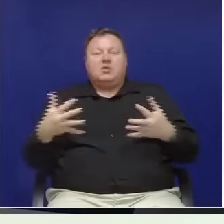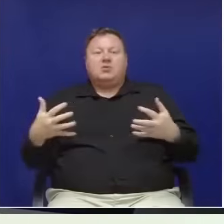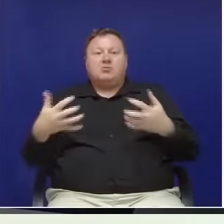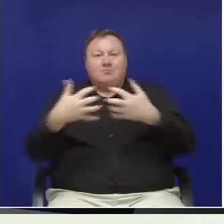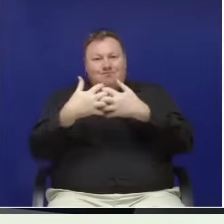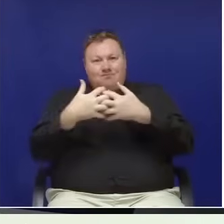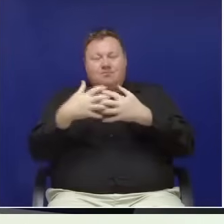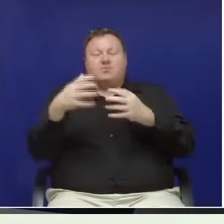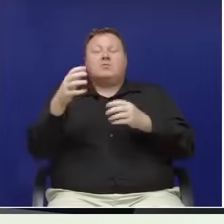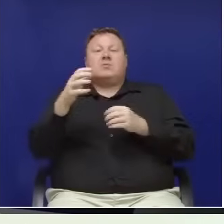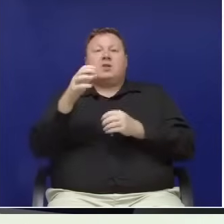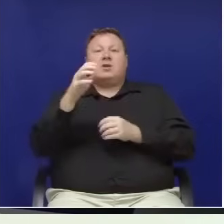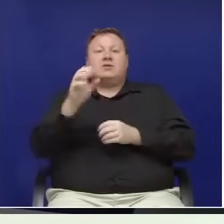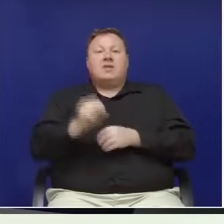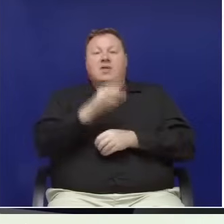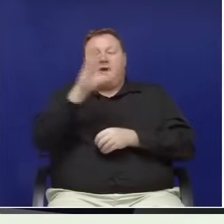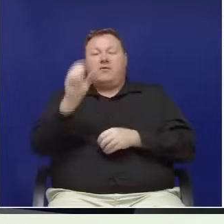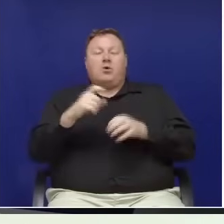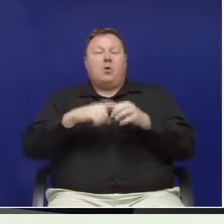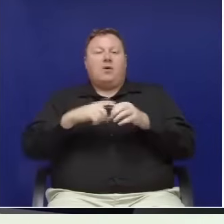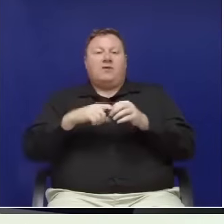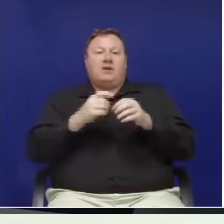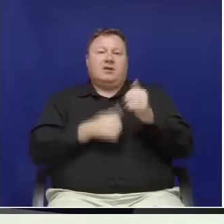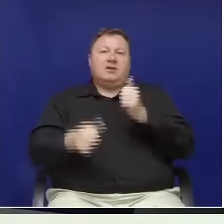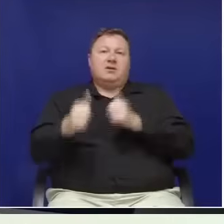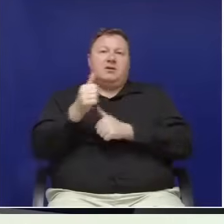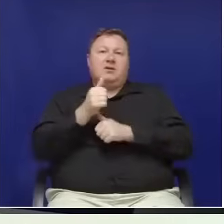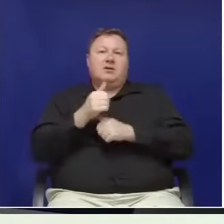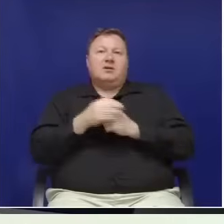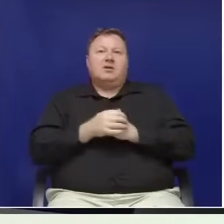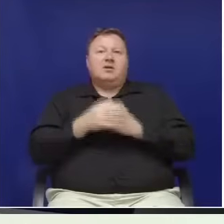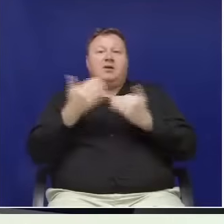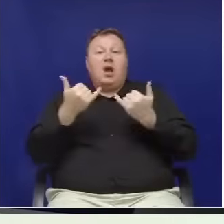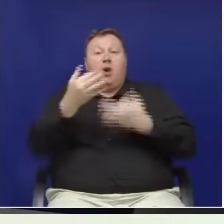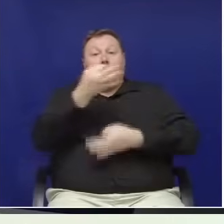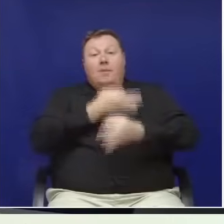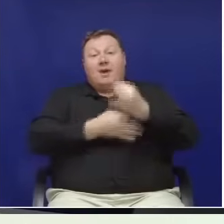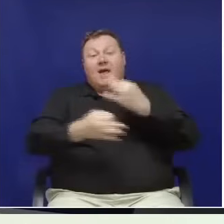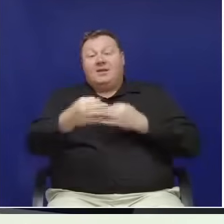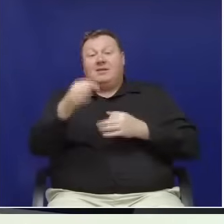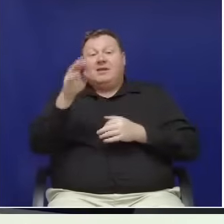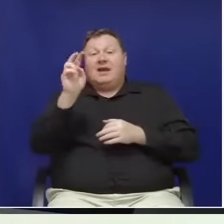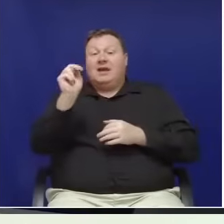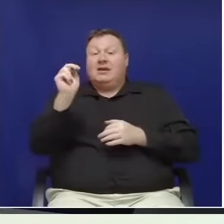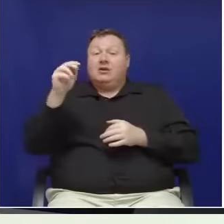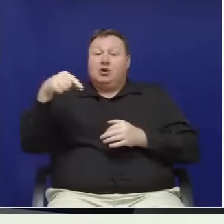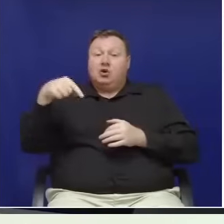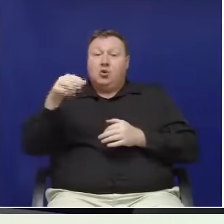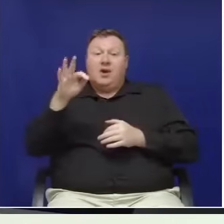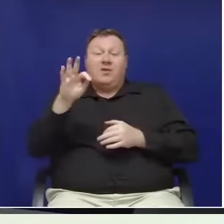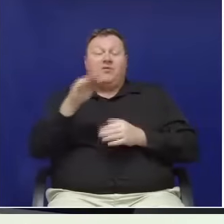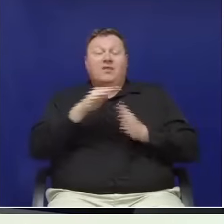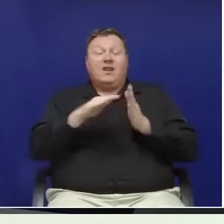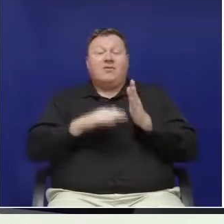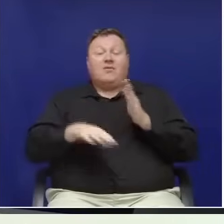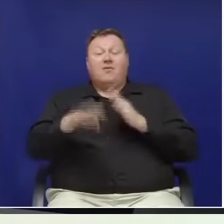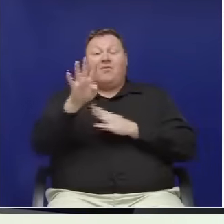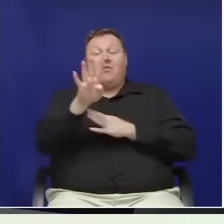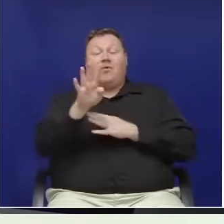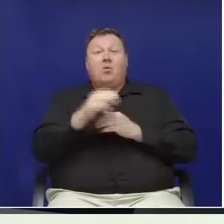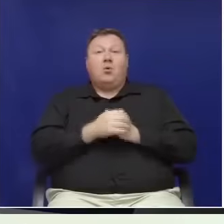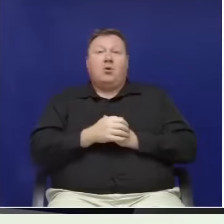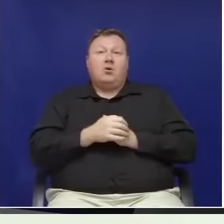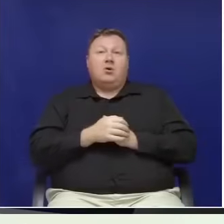Authority. This will replace the current NQF Level 4 Further Education and Training Learnership,